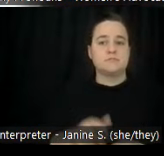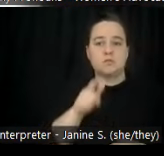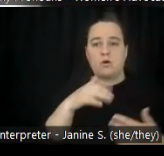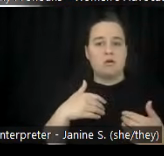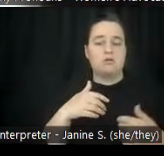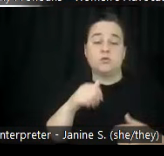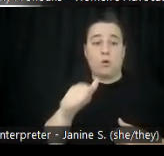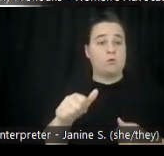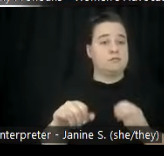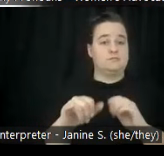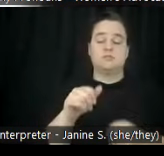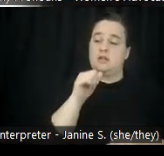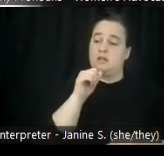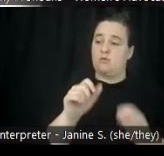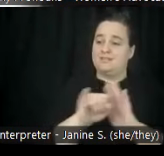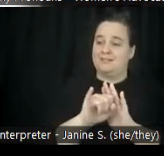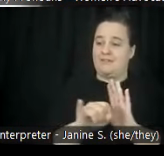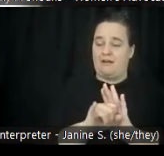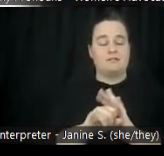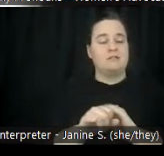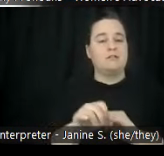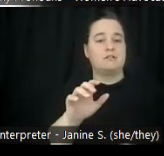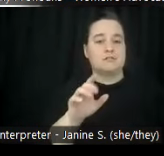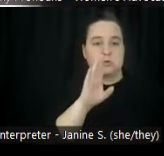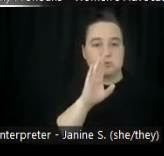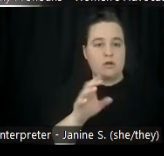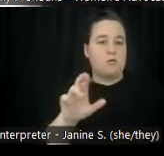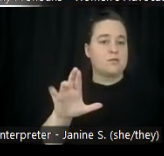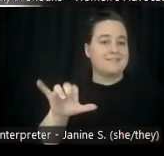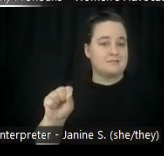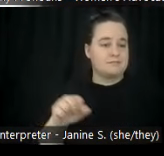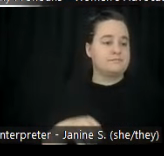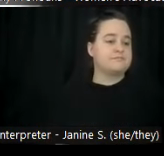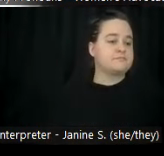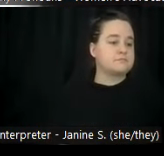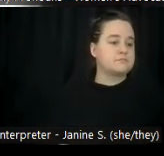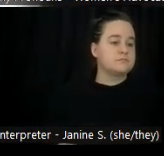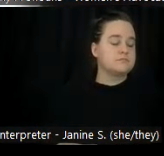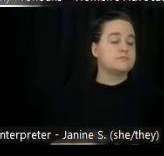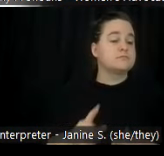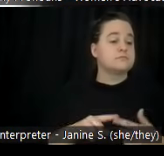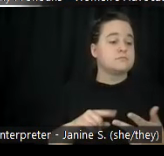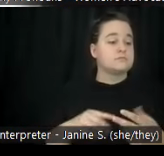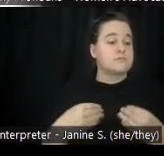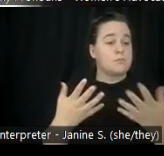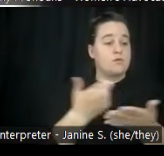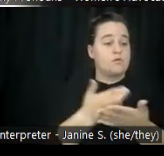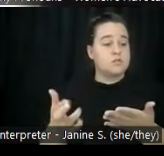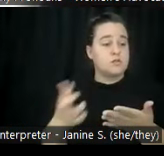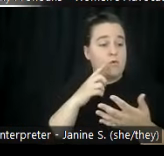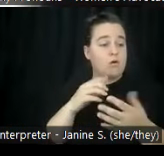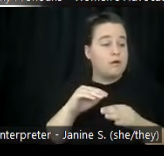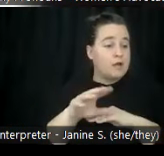or cisgender. People are saying providing resources for getting counseling and treating physical